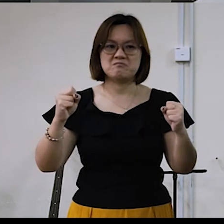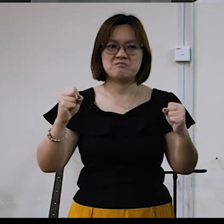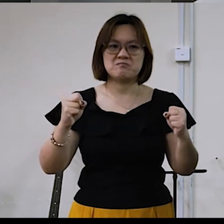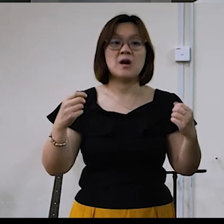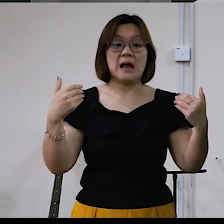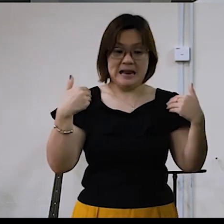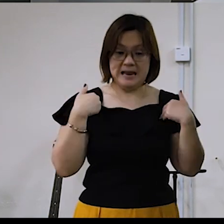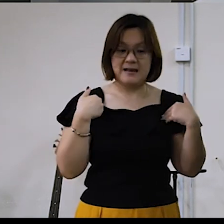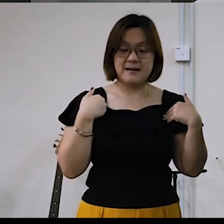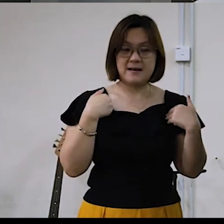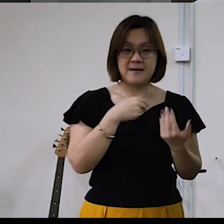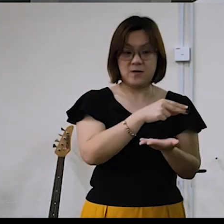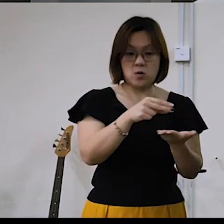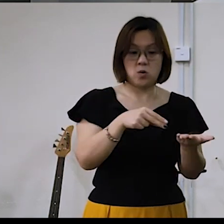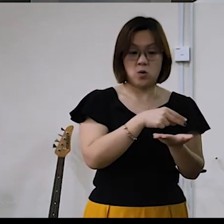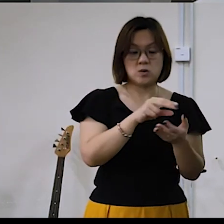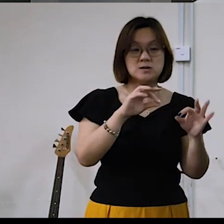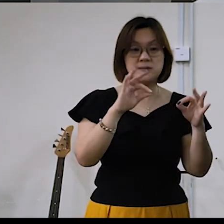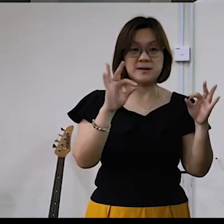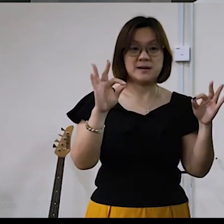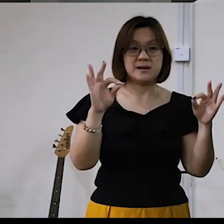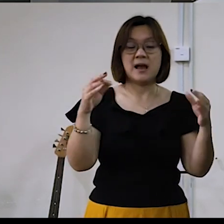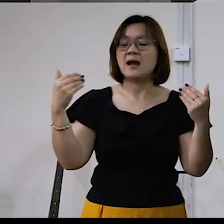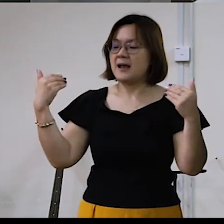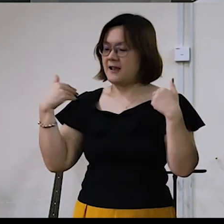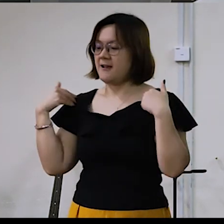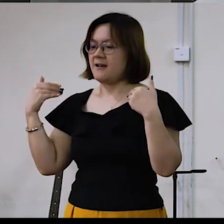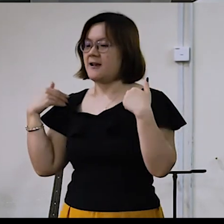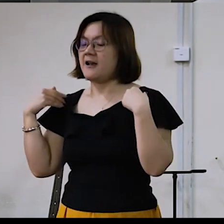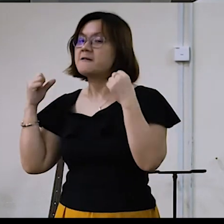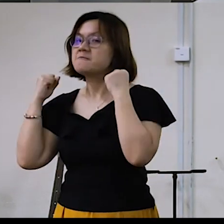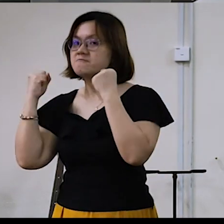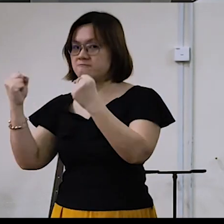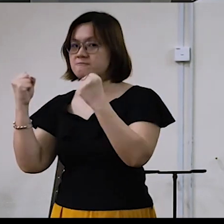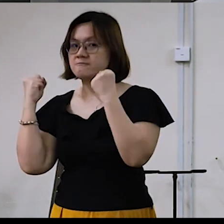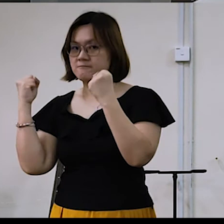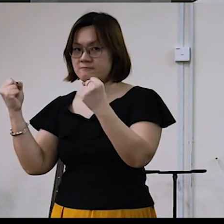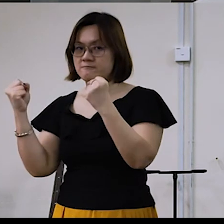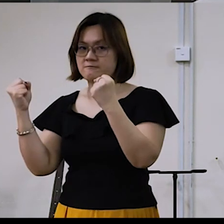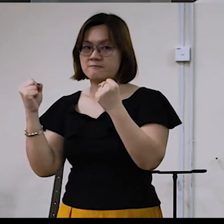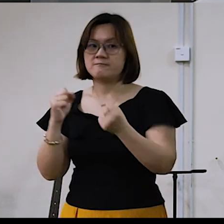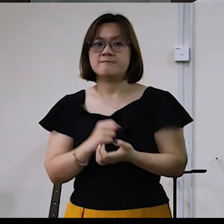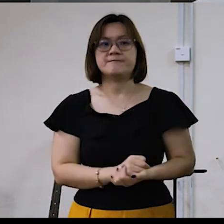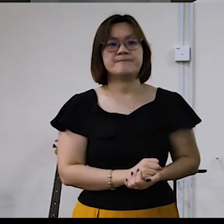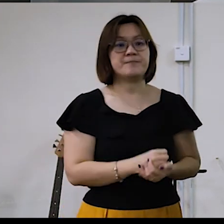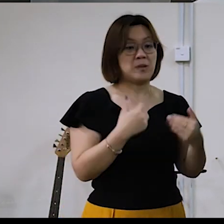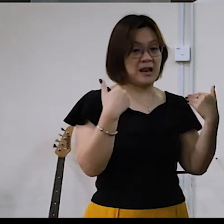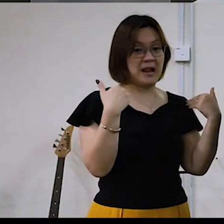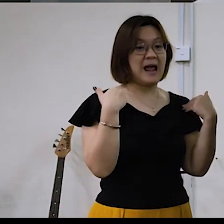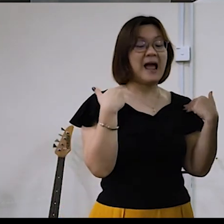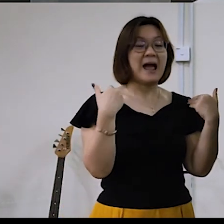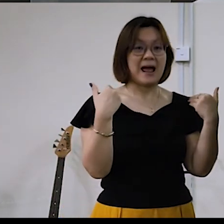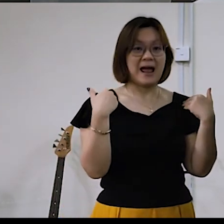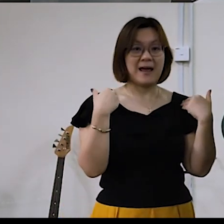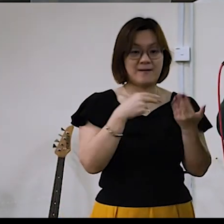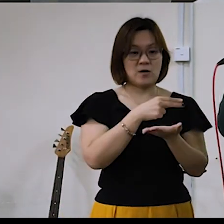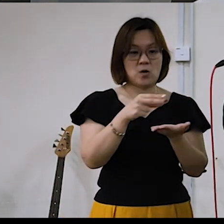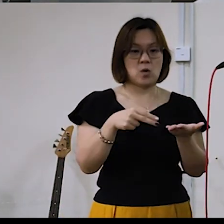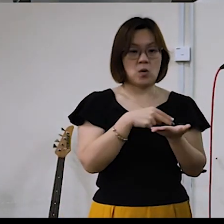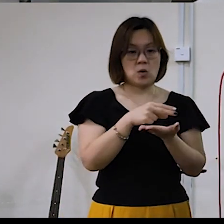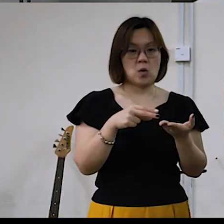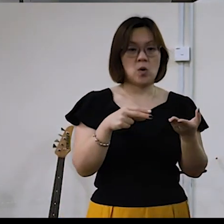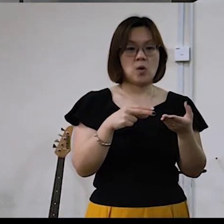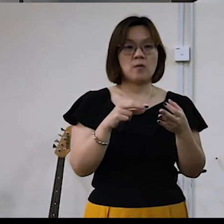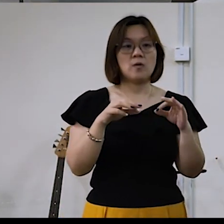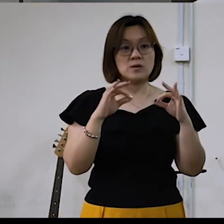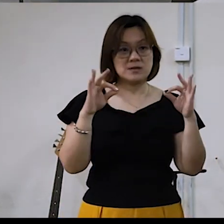Christians who are doing ministry without the Holy Spirit. When you do ministry without the Holy Spirit, you will either dry up or blow up.